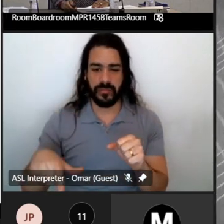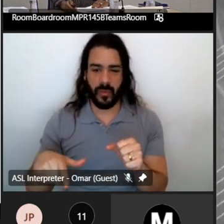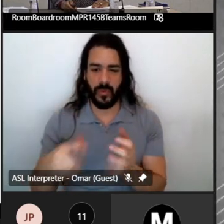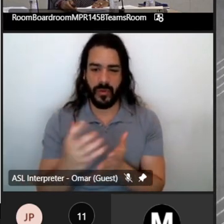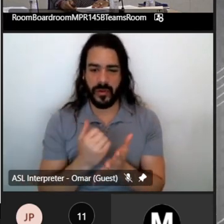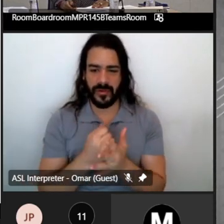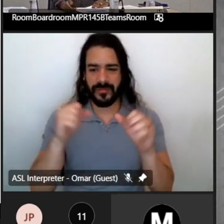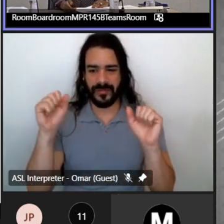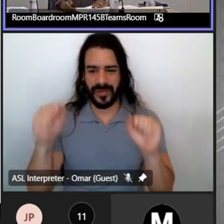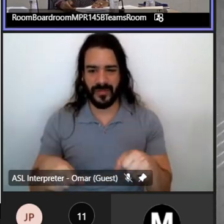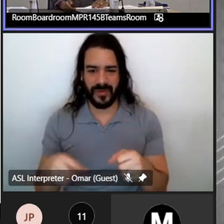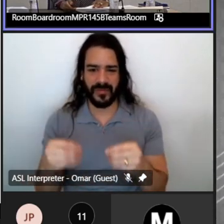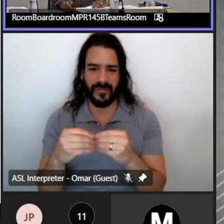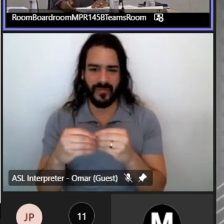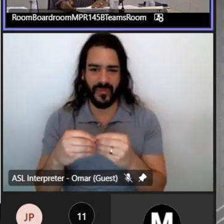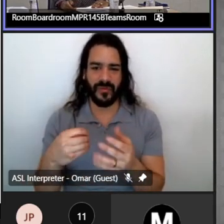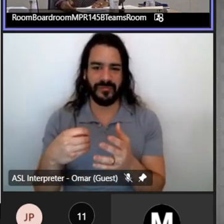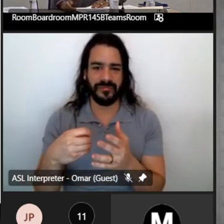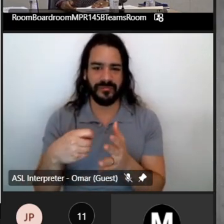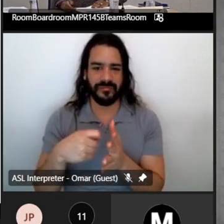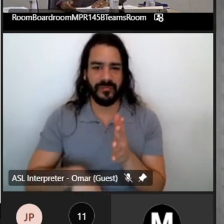price-sensitive customers.